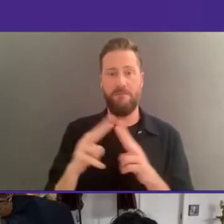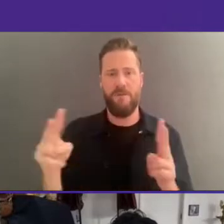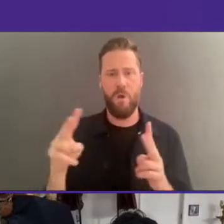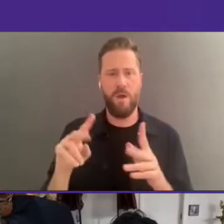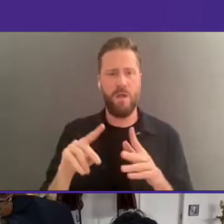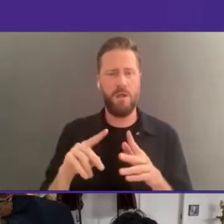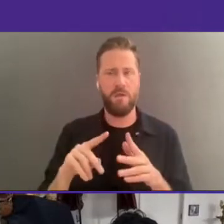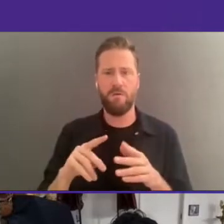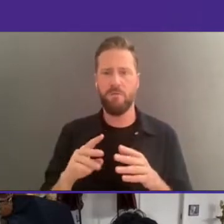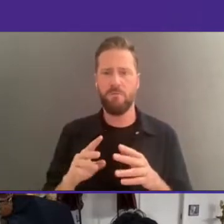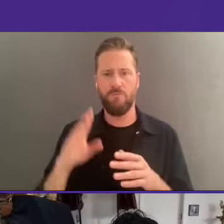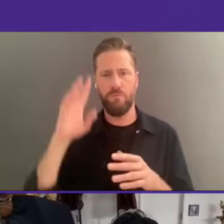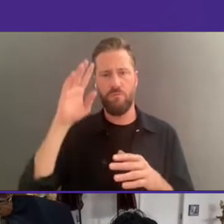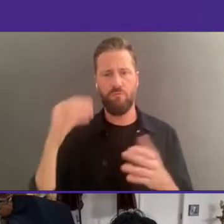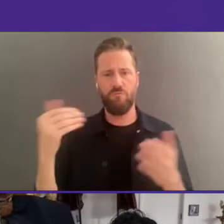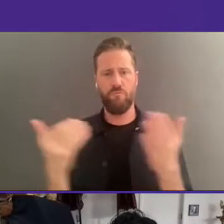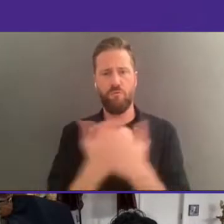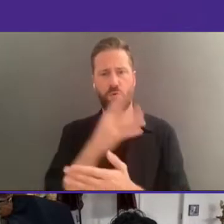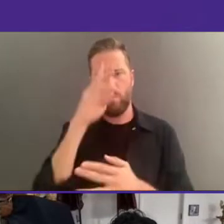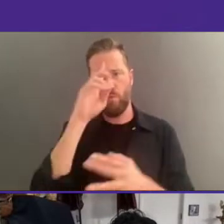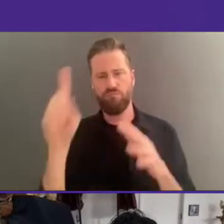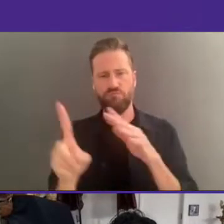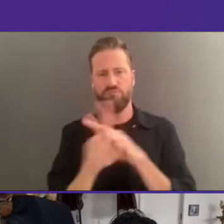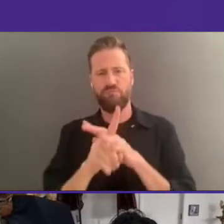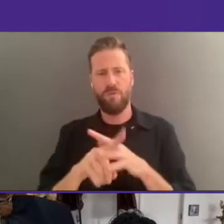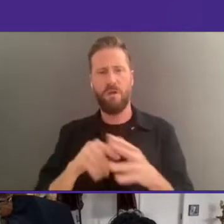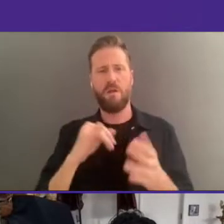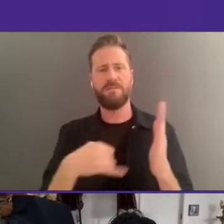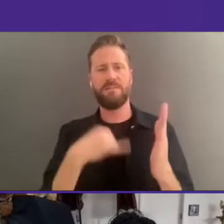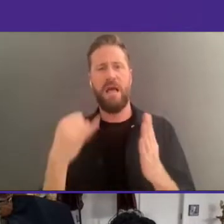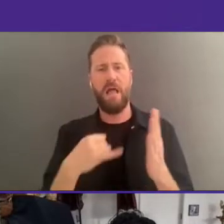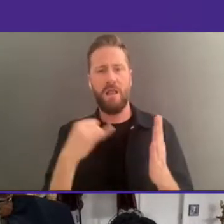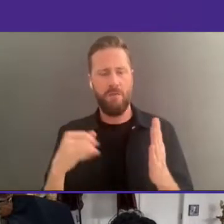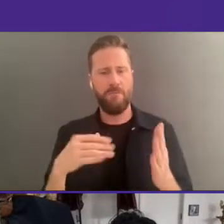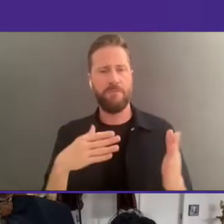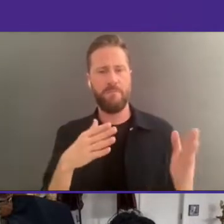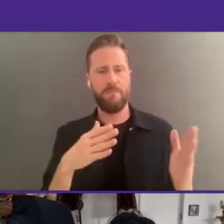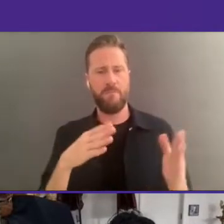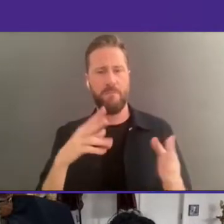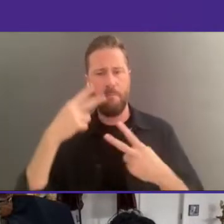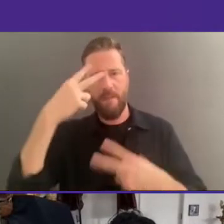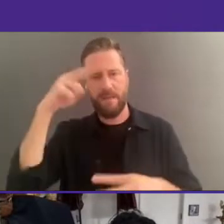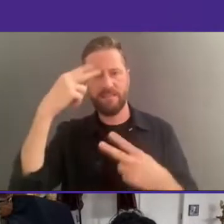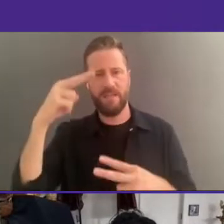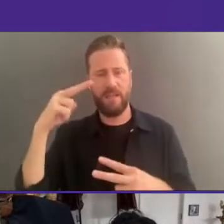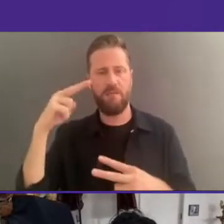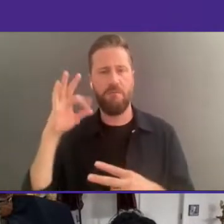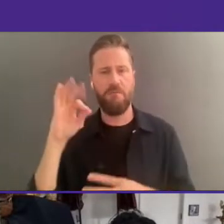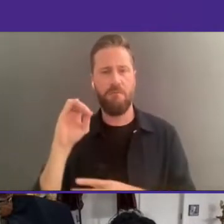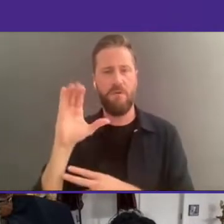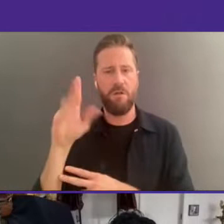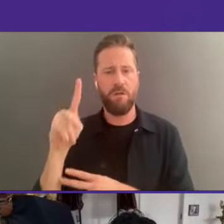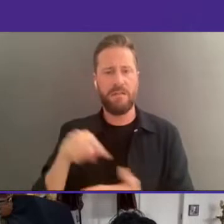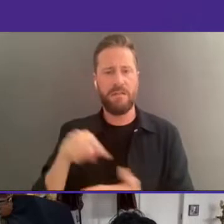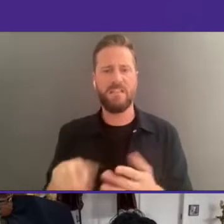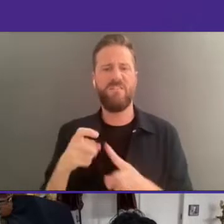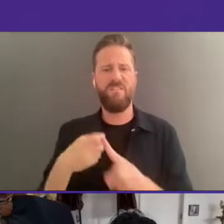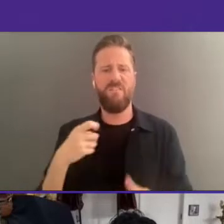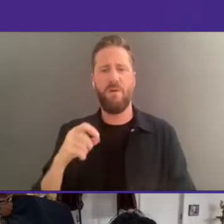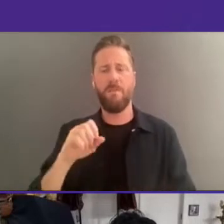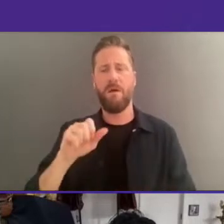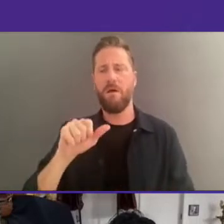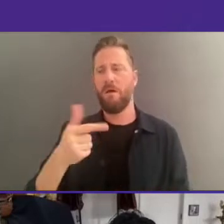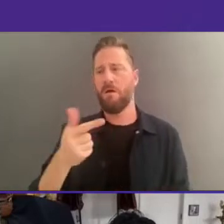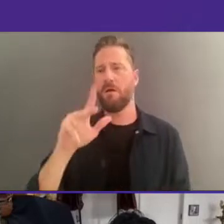regional style of Mexican folk from the Gulf of Mexico. It's original from rural communities, and